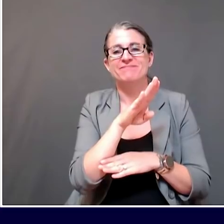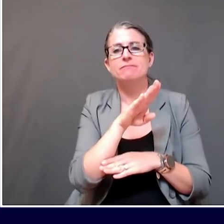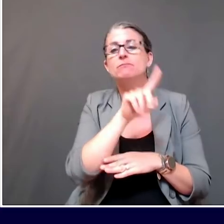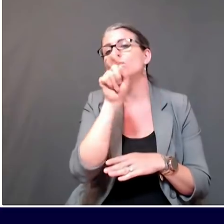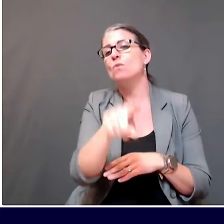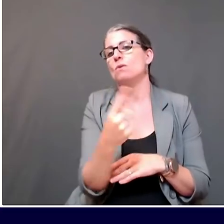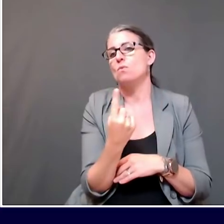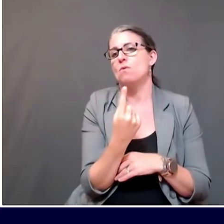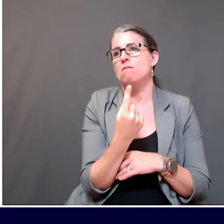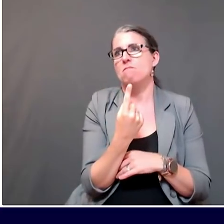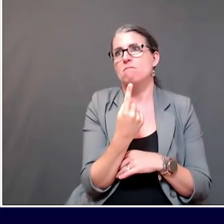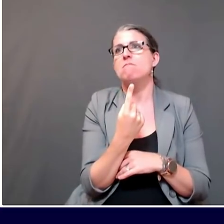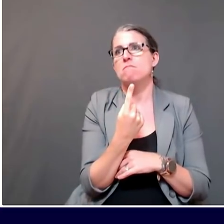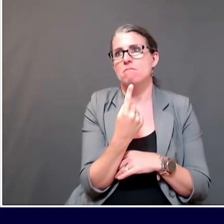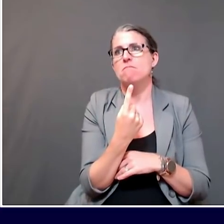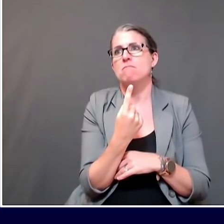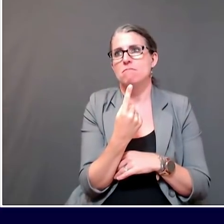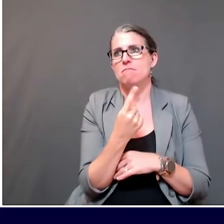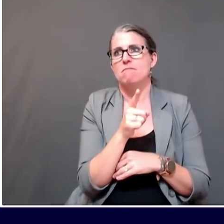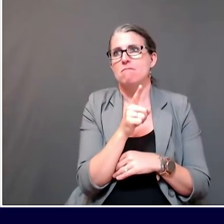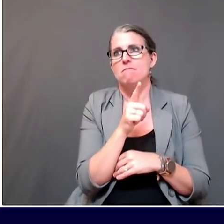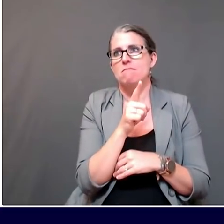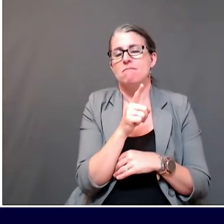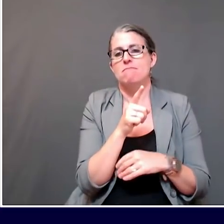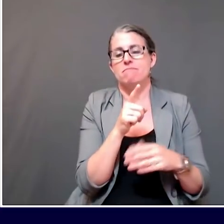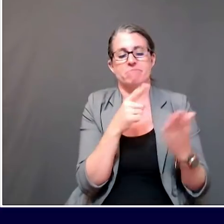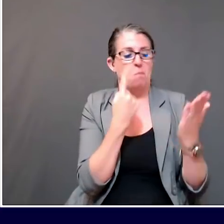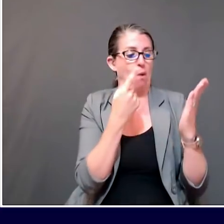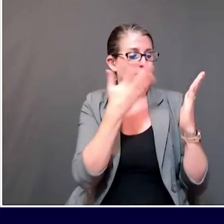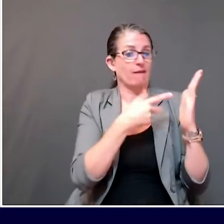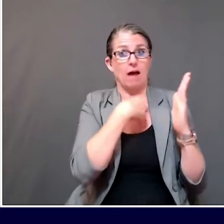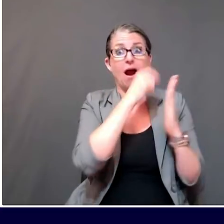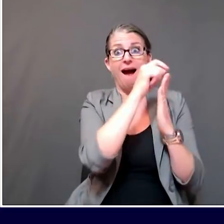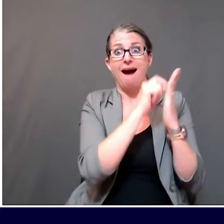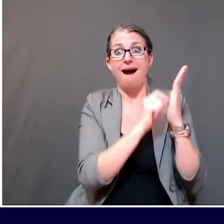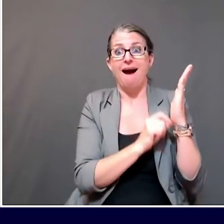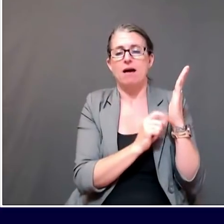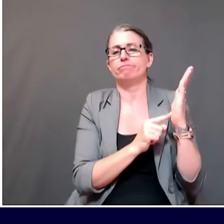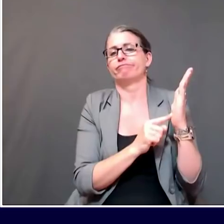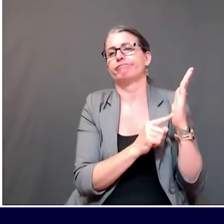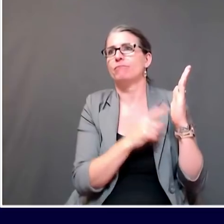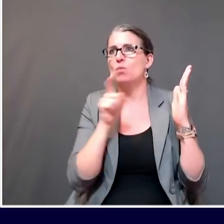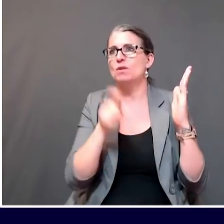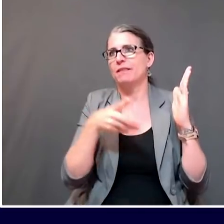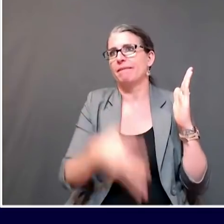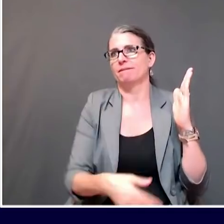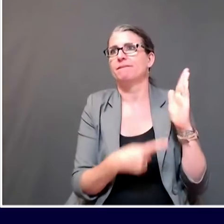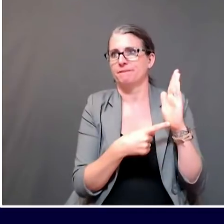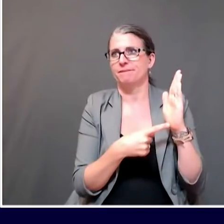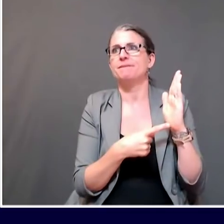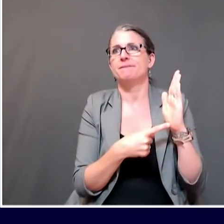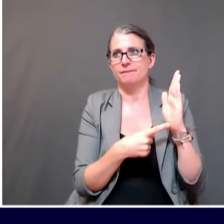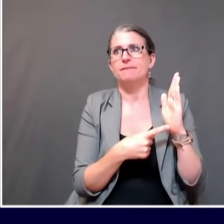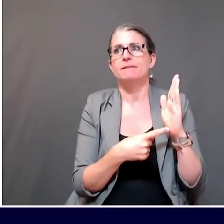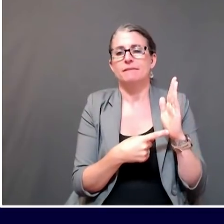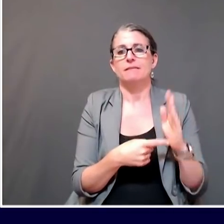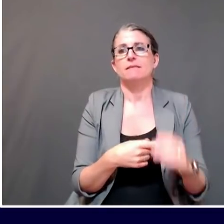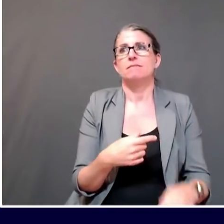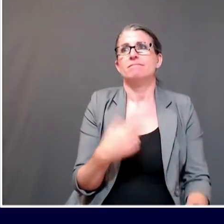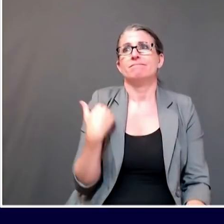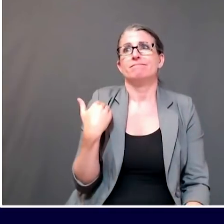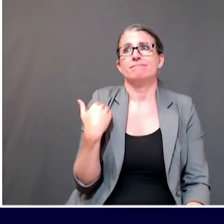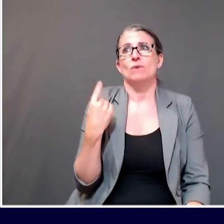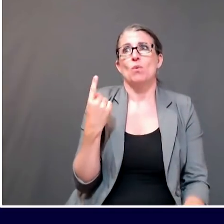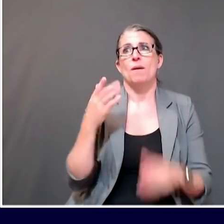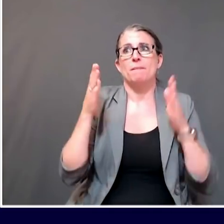the weekend, you reported that Maine had its youngest death so far from COVID-19. Is there any additional information people should